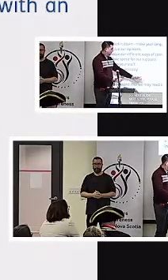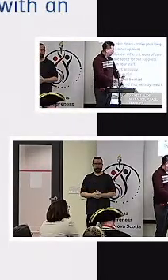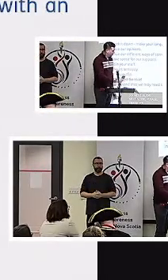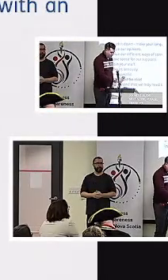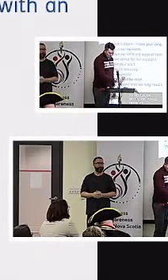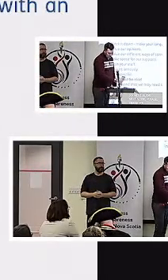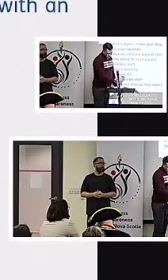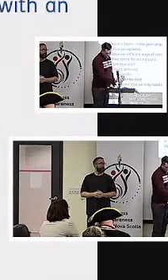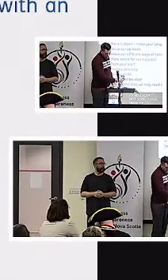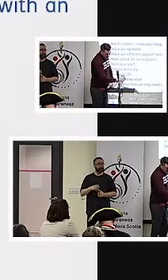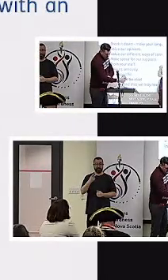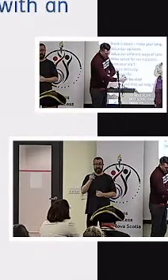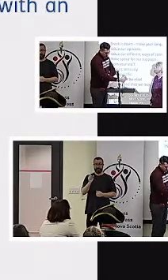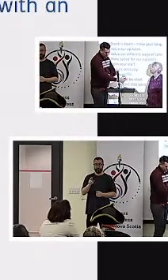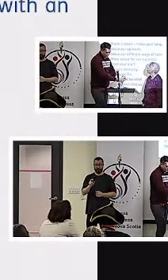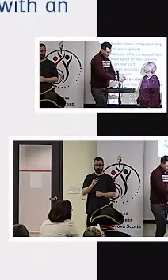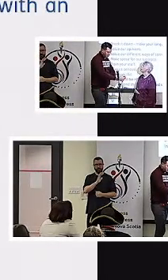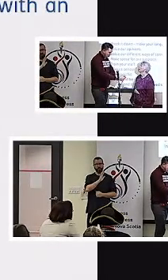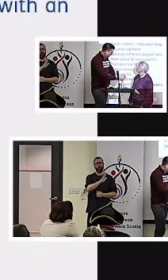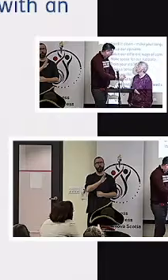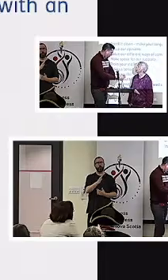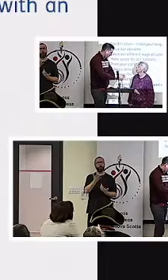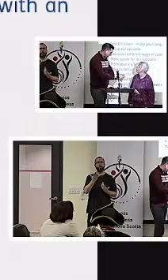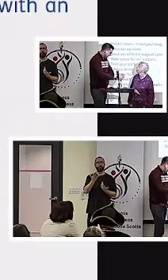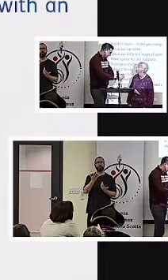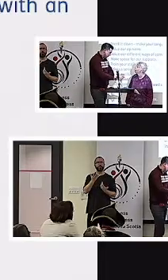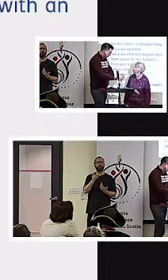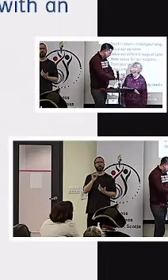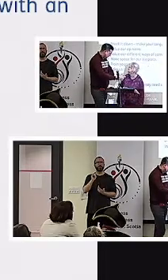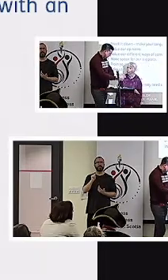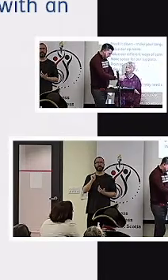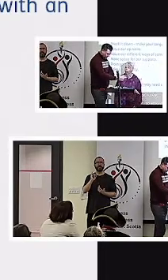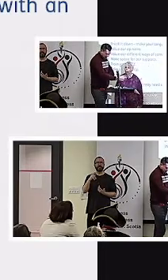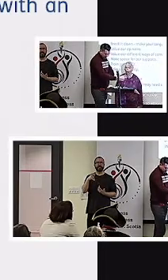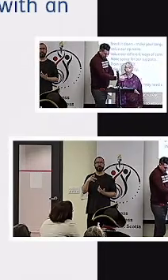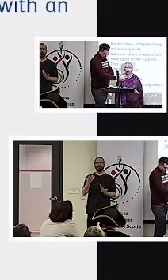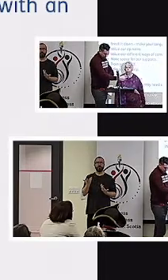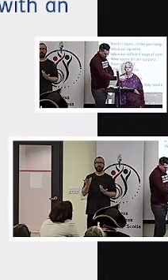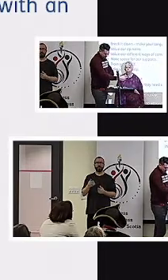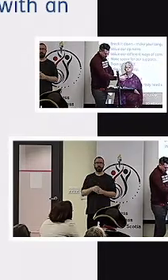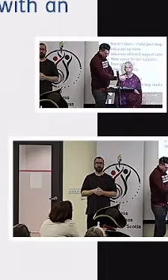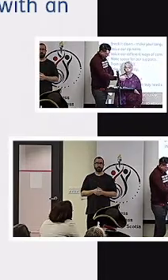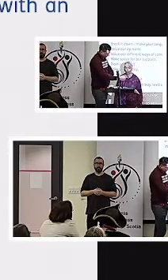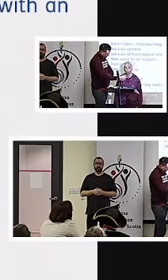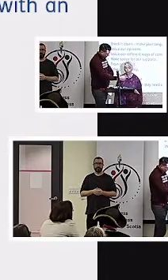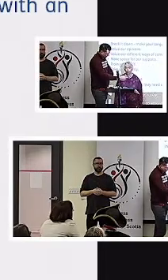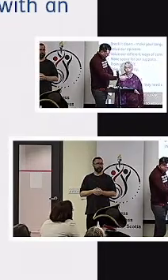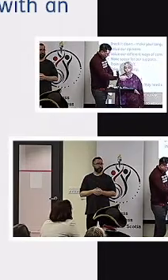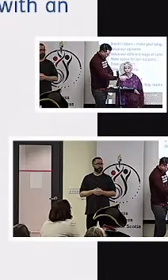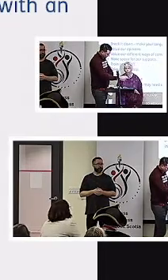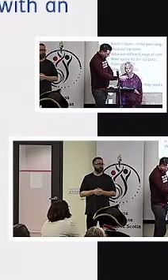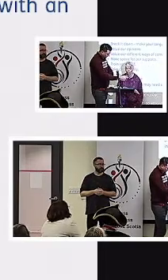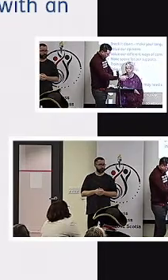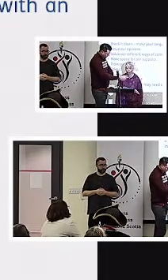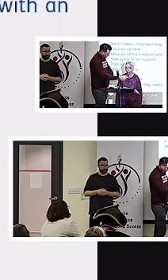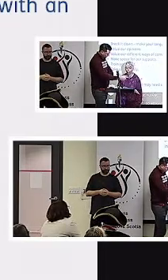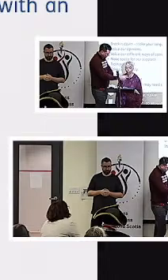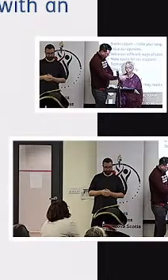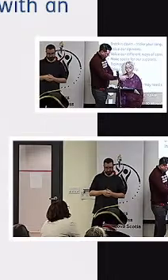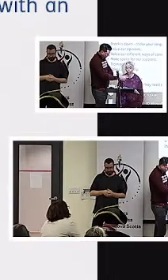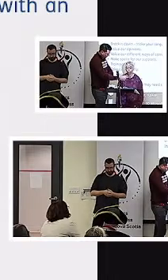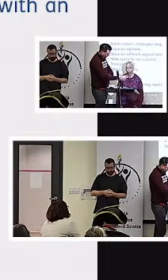Heather, Yeah. what are your tips for making the world more accessible? What would you say? I would say that it'd